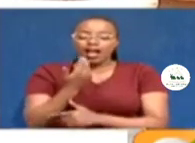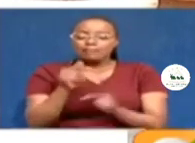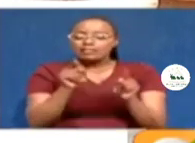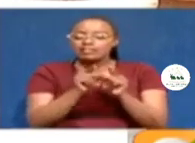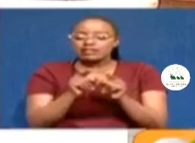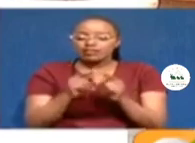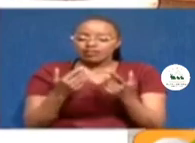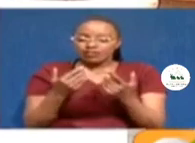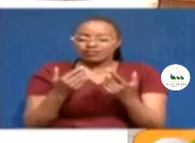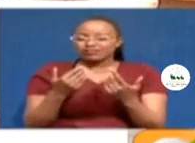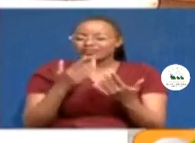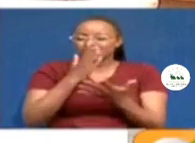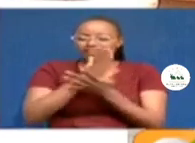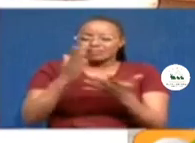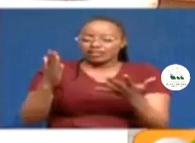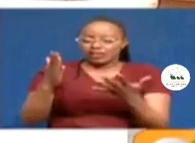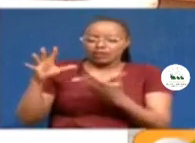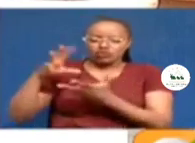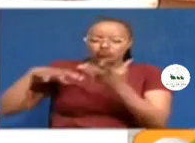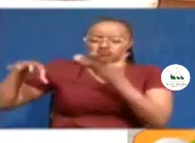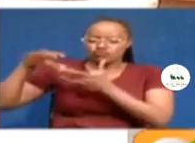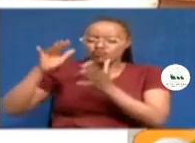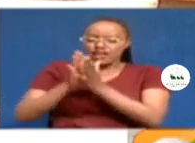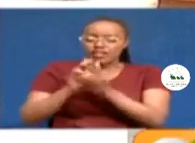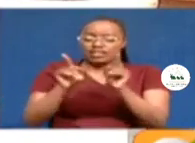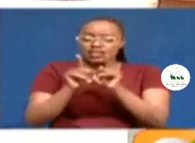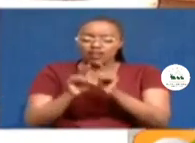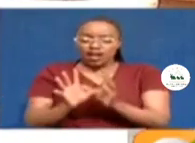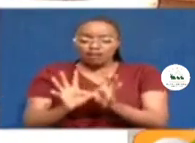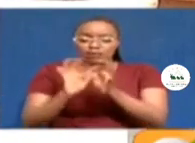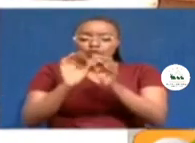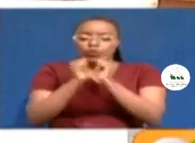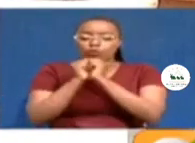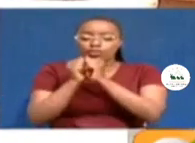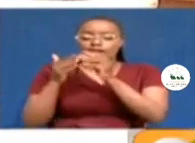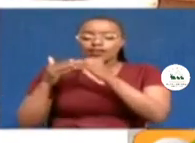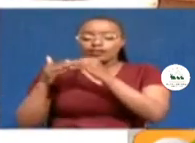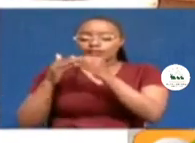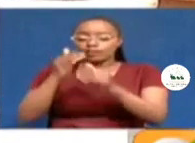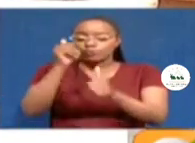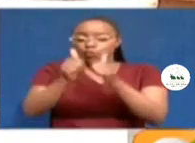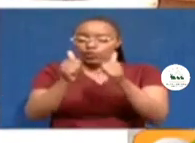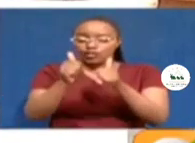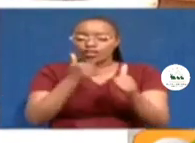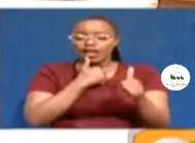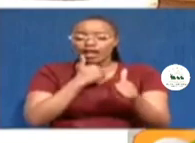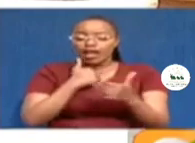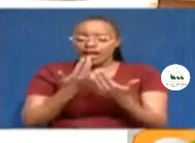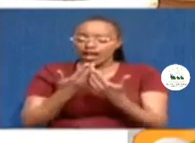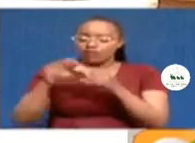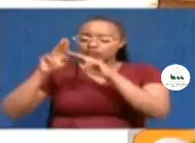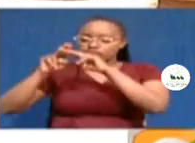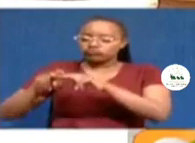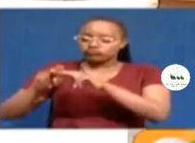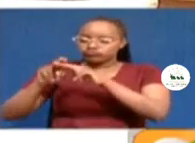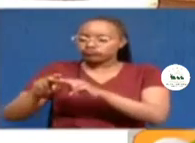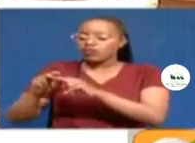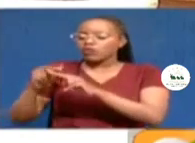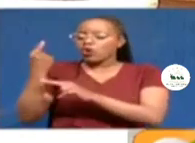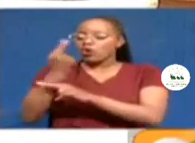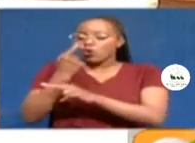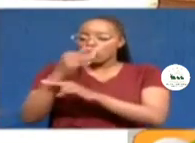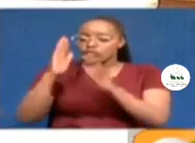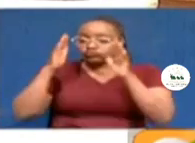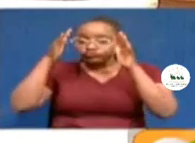gripped by myopia. It is attributable to a leadership that is bent on pursuing